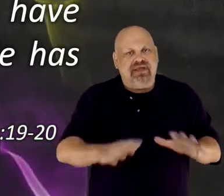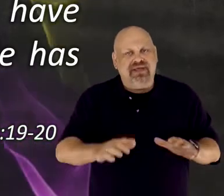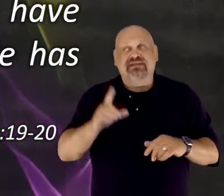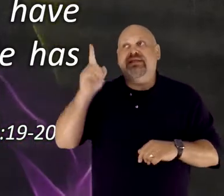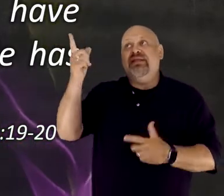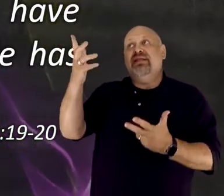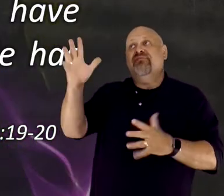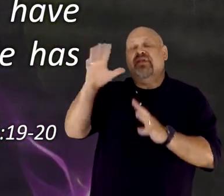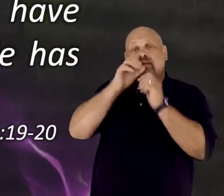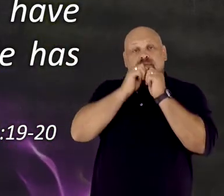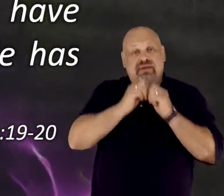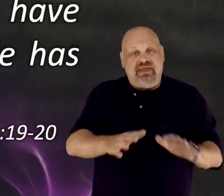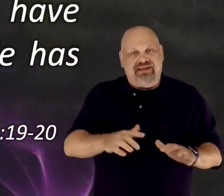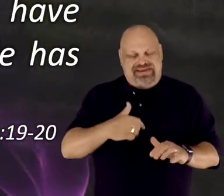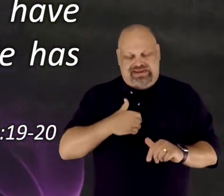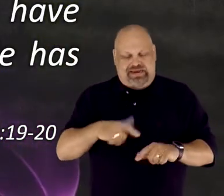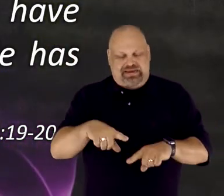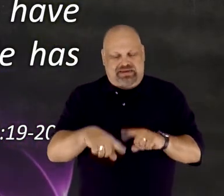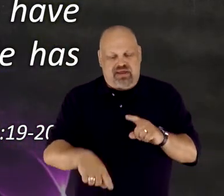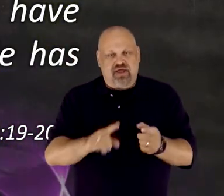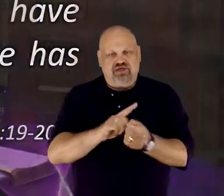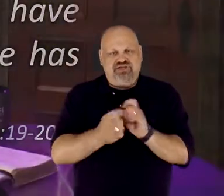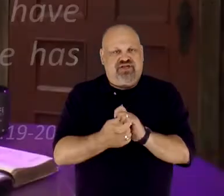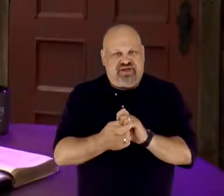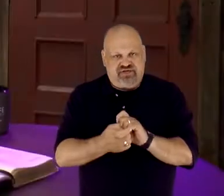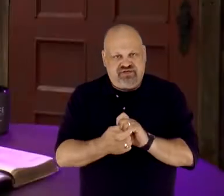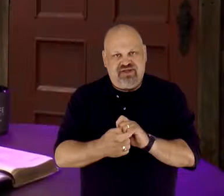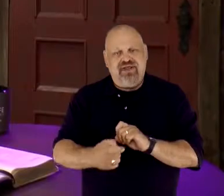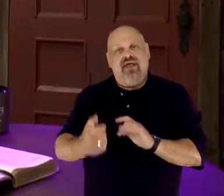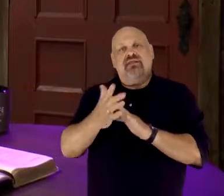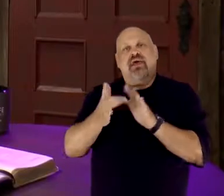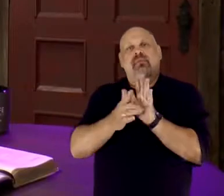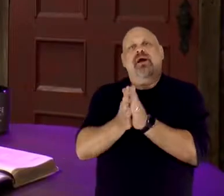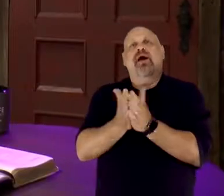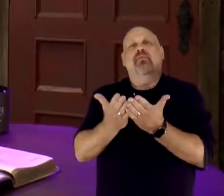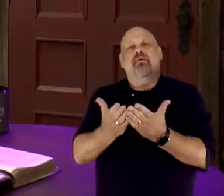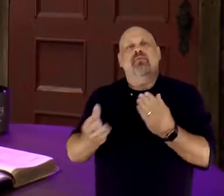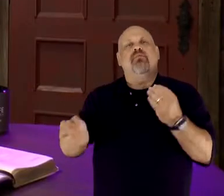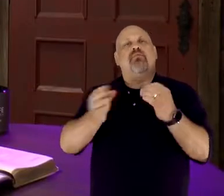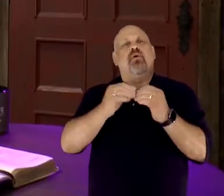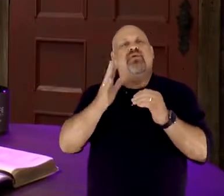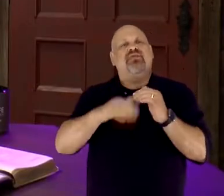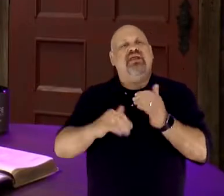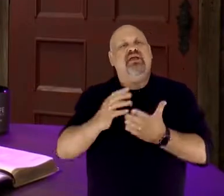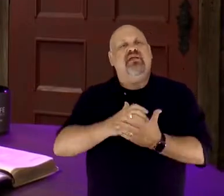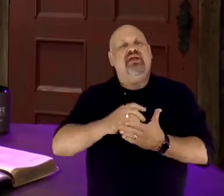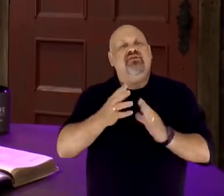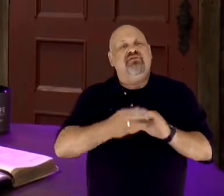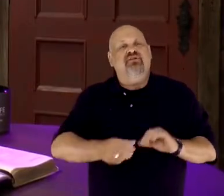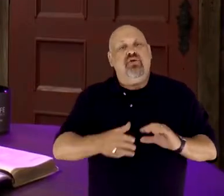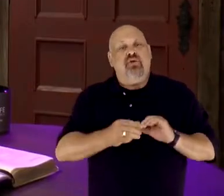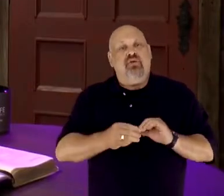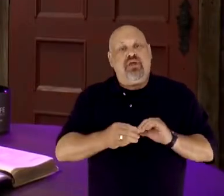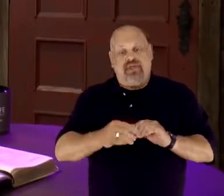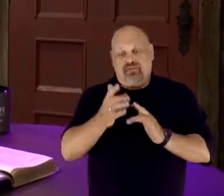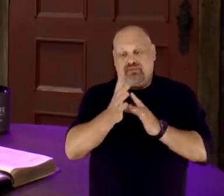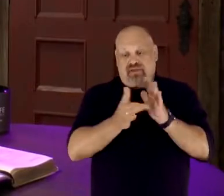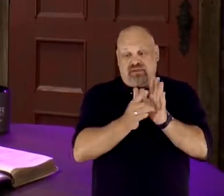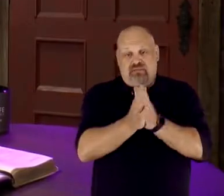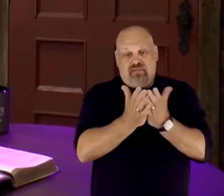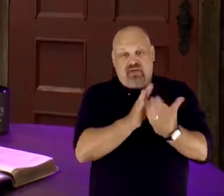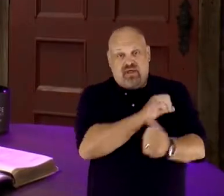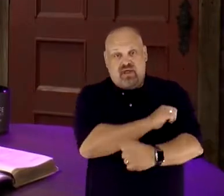has blessed, and I cannot change it." The Bible is more than a collection of stories. Biblical authors were